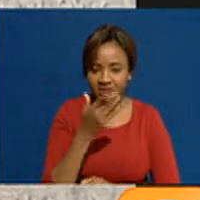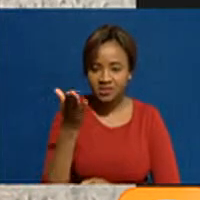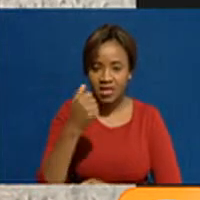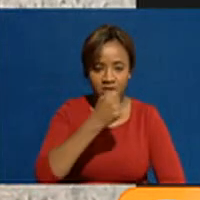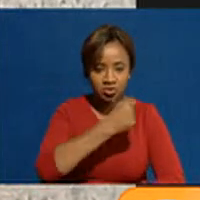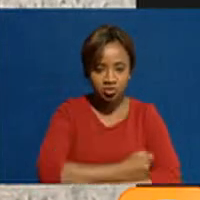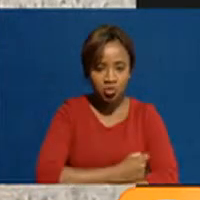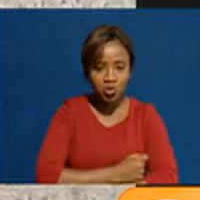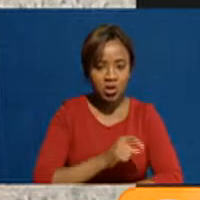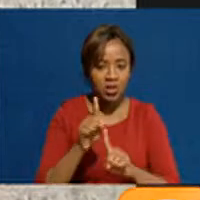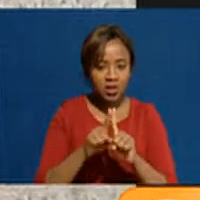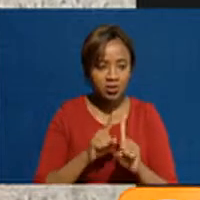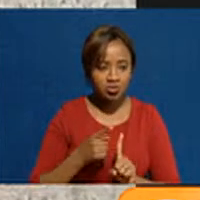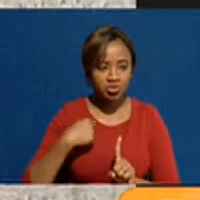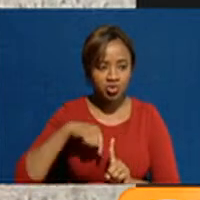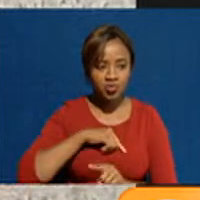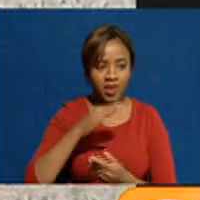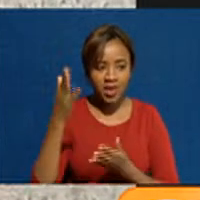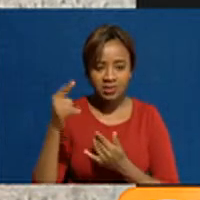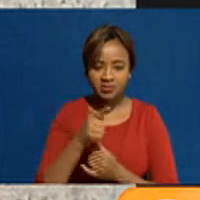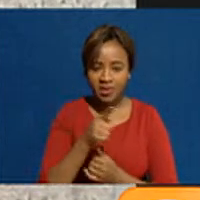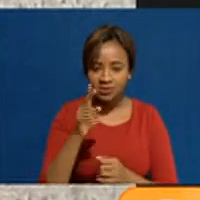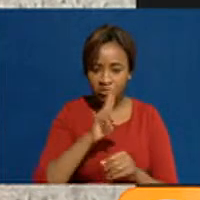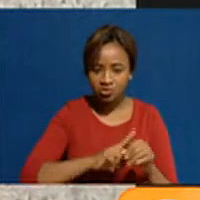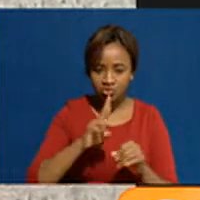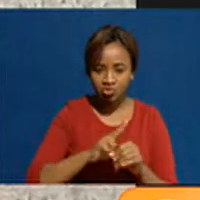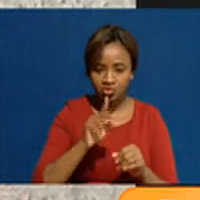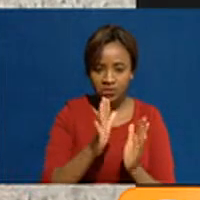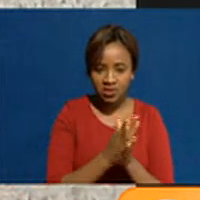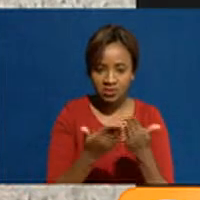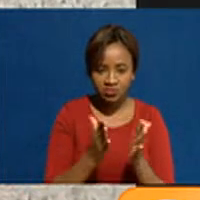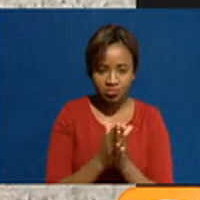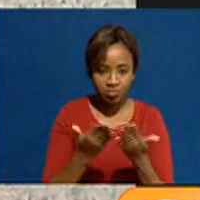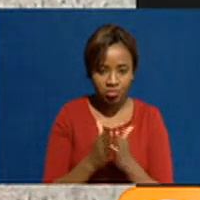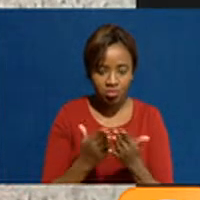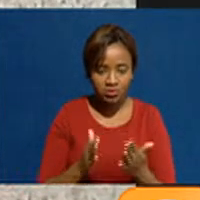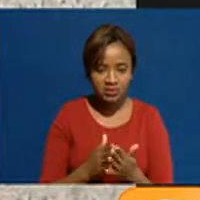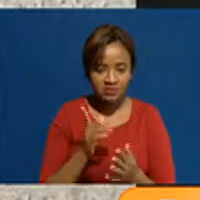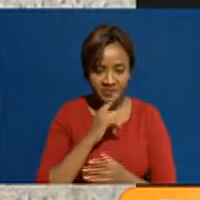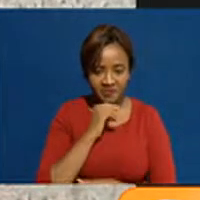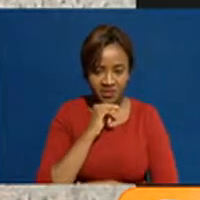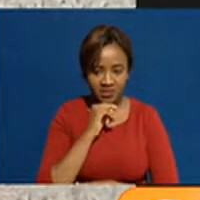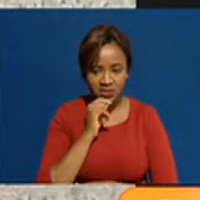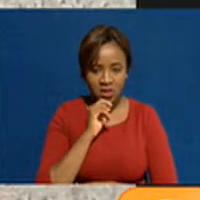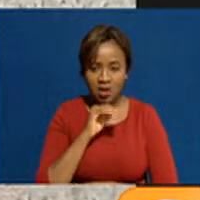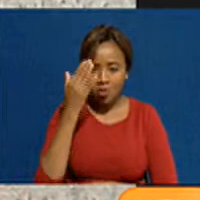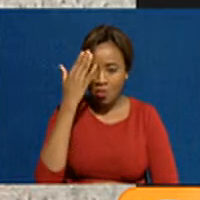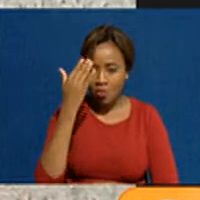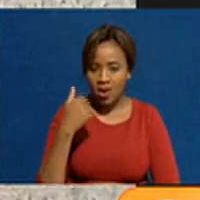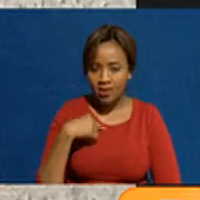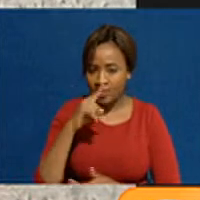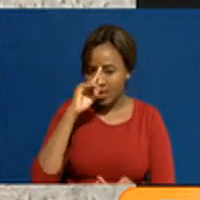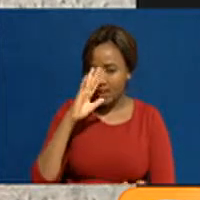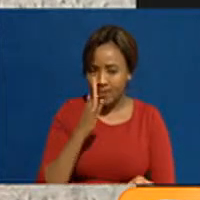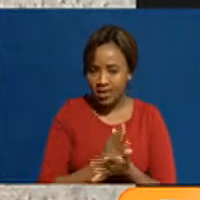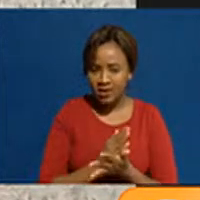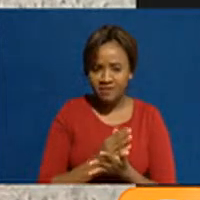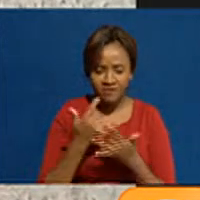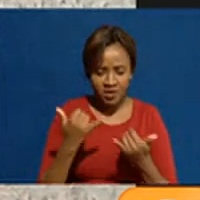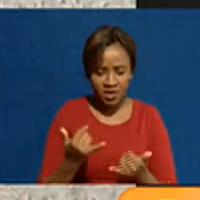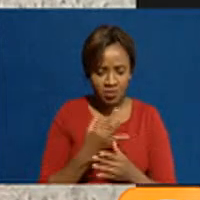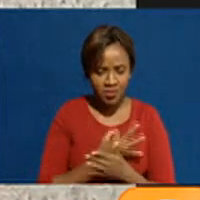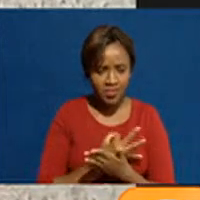be using those textbooks in school already, because I believe it's been like 3 weeks